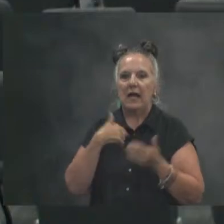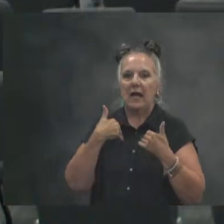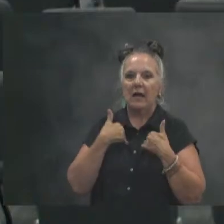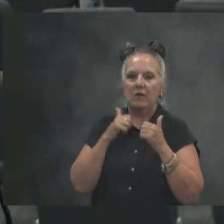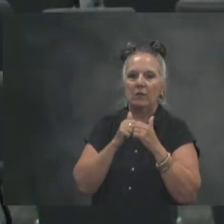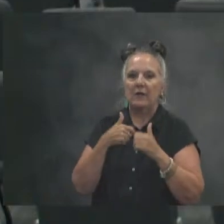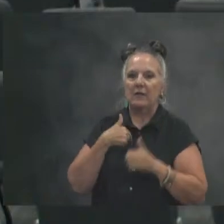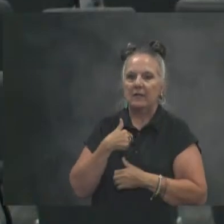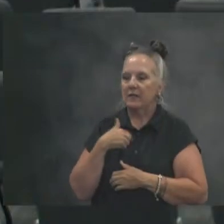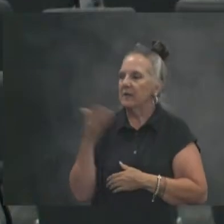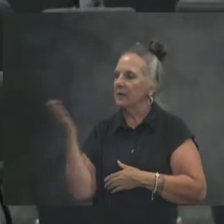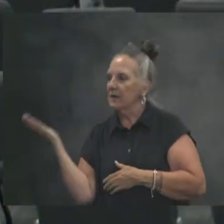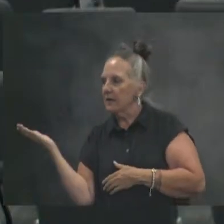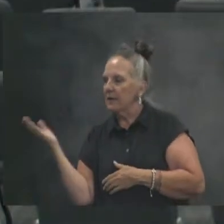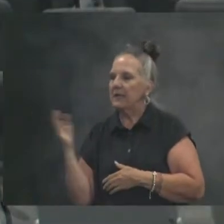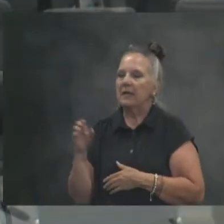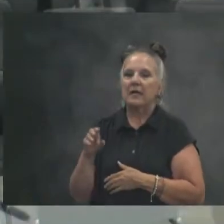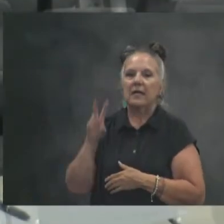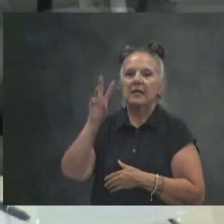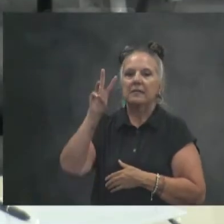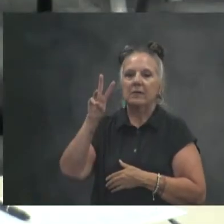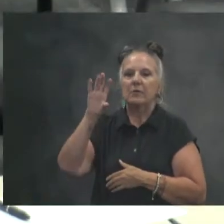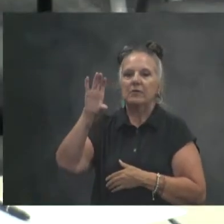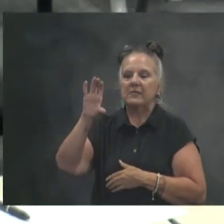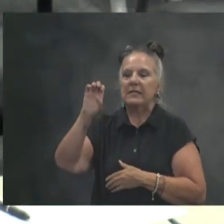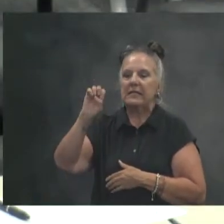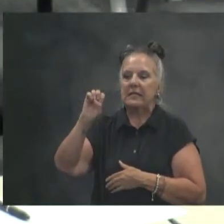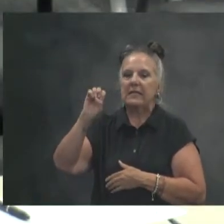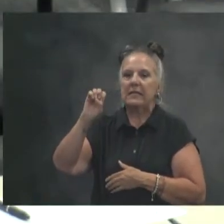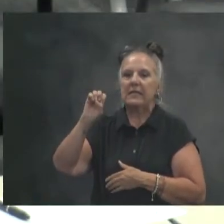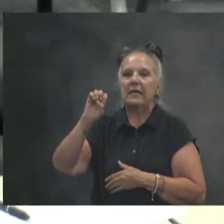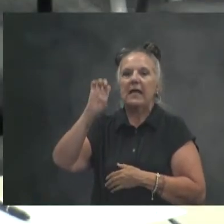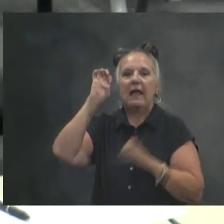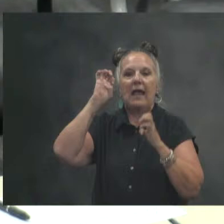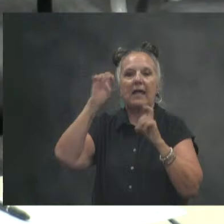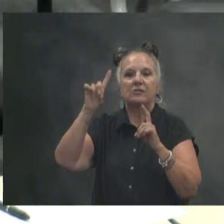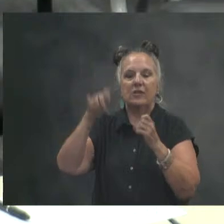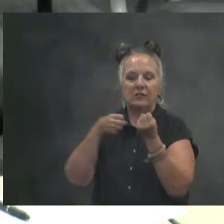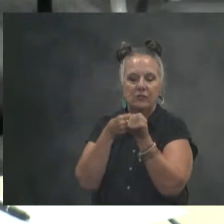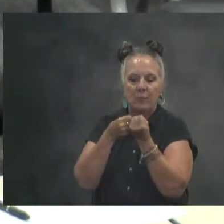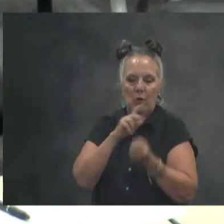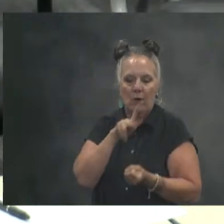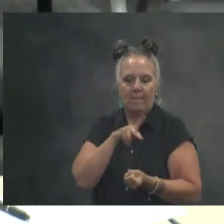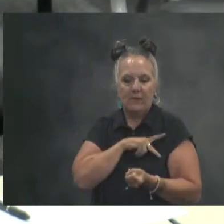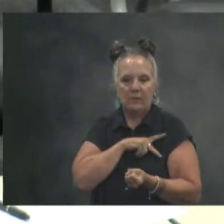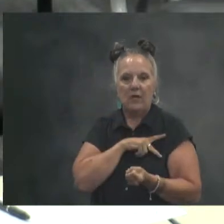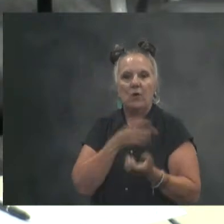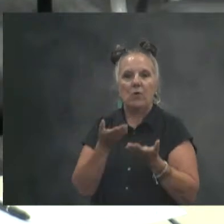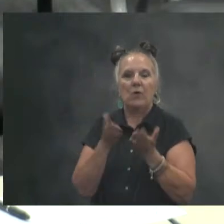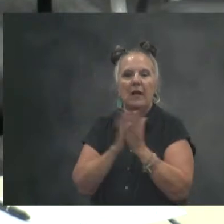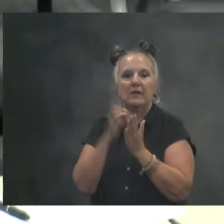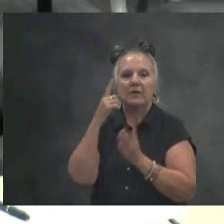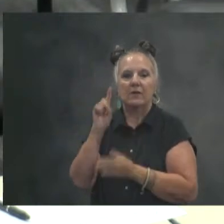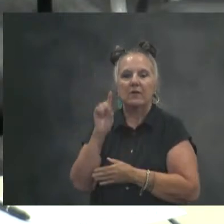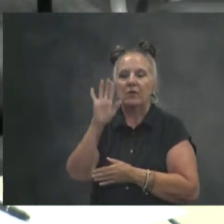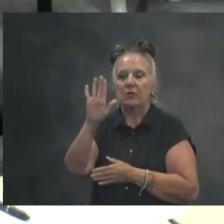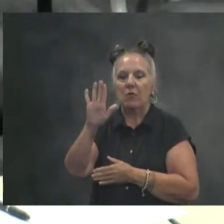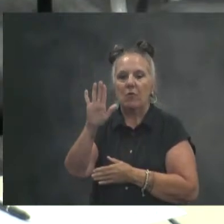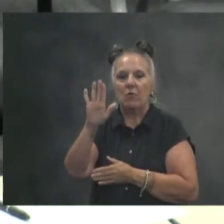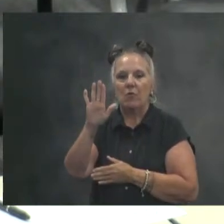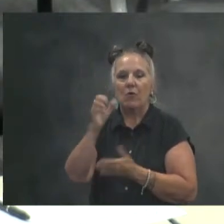Anne-Marie Hines. She is the representative of WCESP, our educational support personnel. And tonight we're asking for